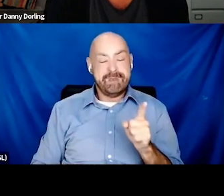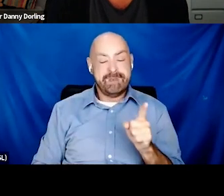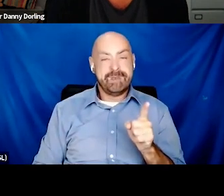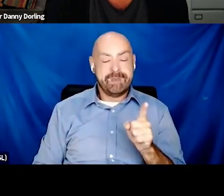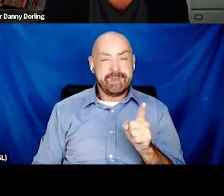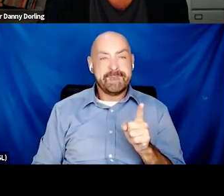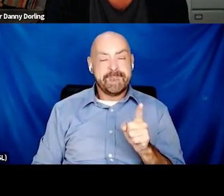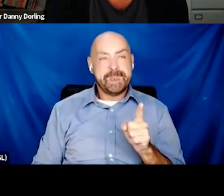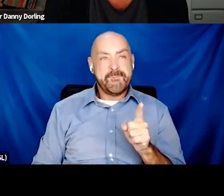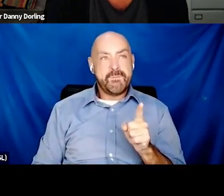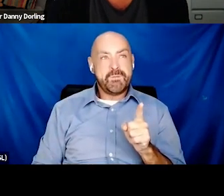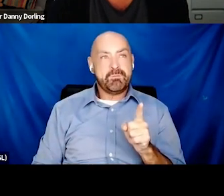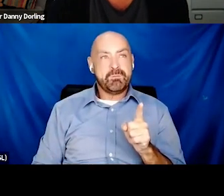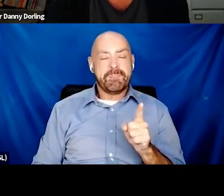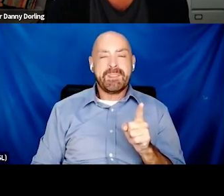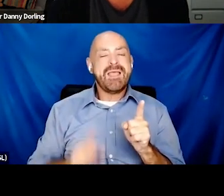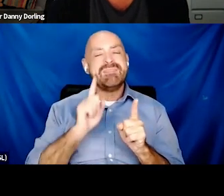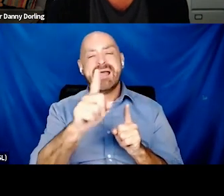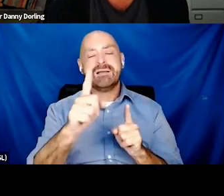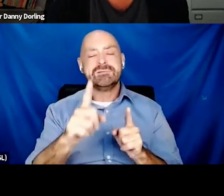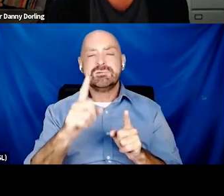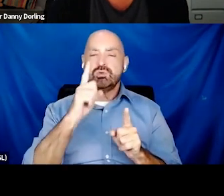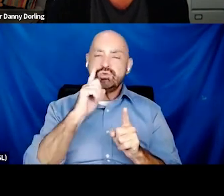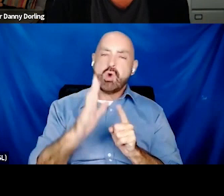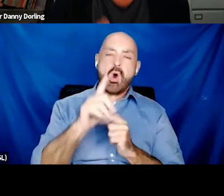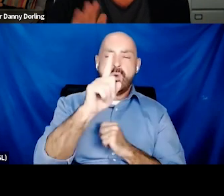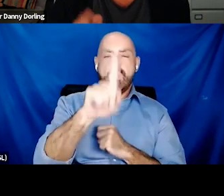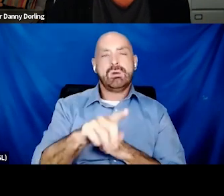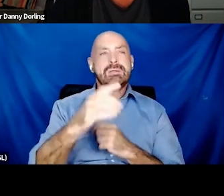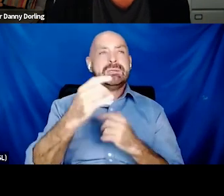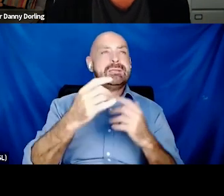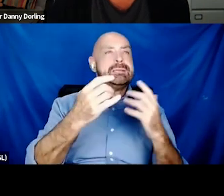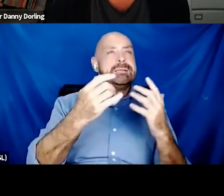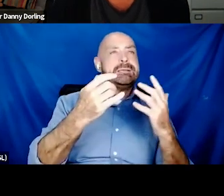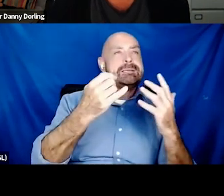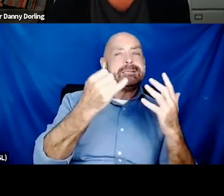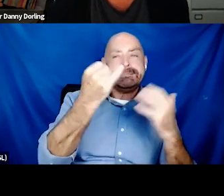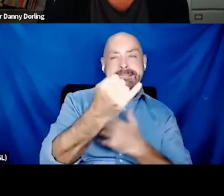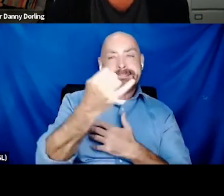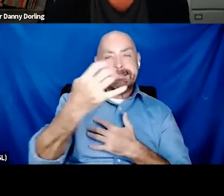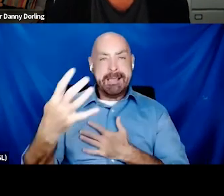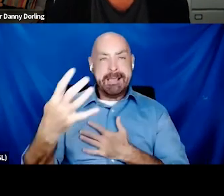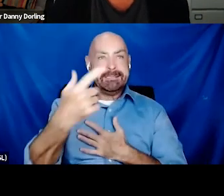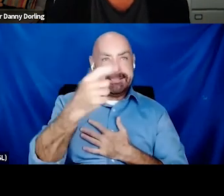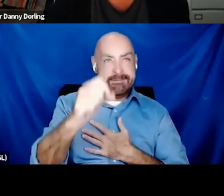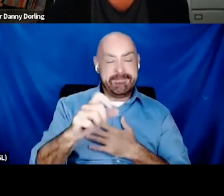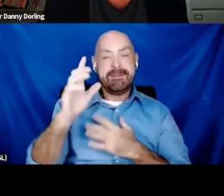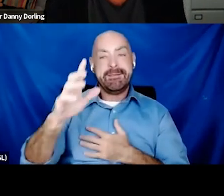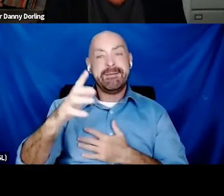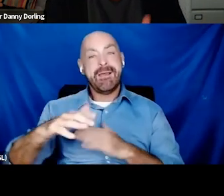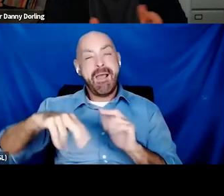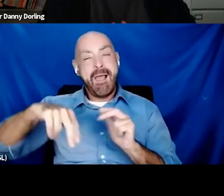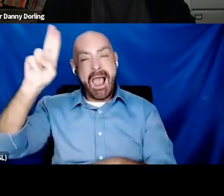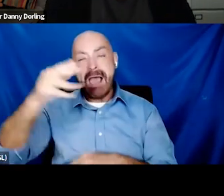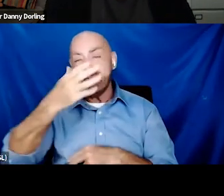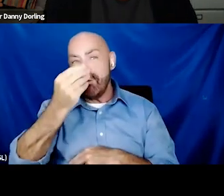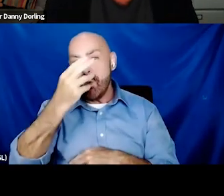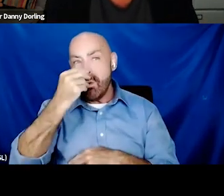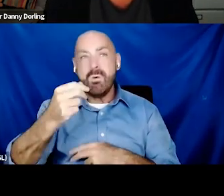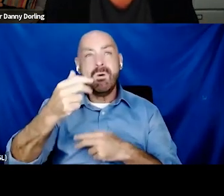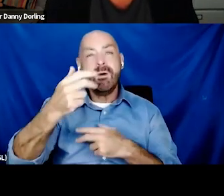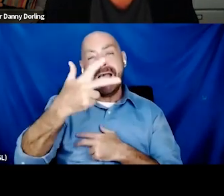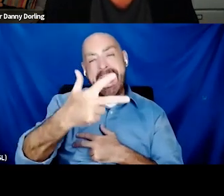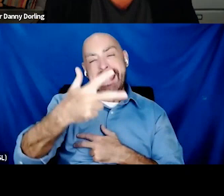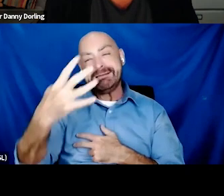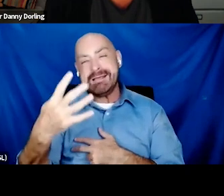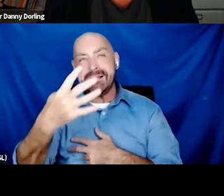they are showing you the pandemic of 69-70, and then the high flu of 1889-90, and not that